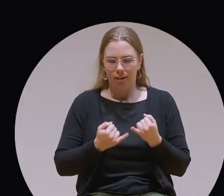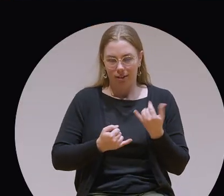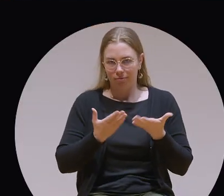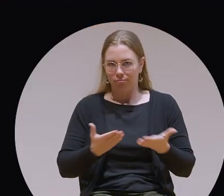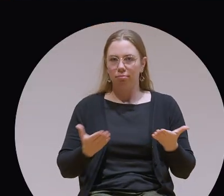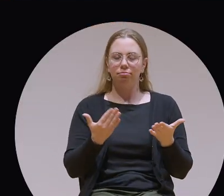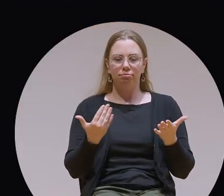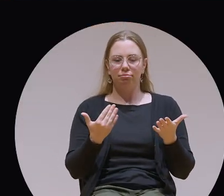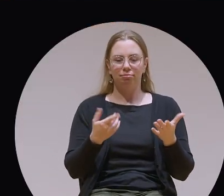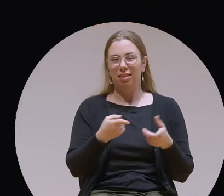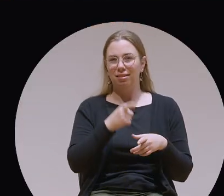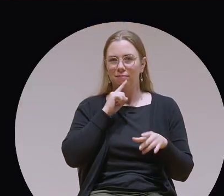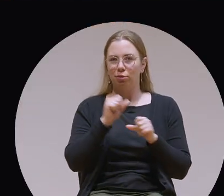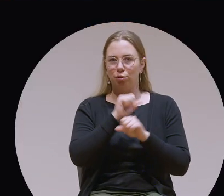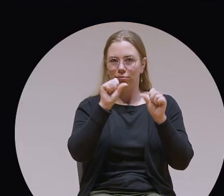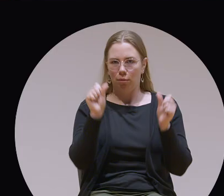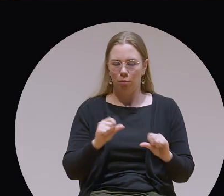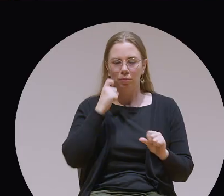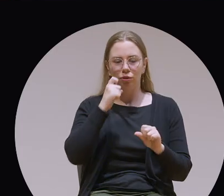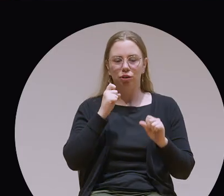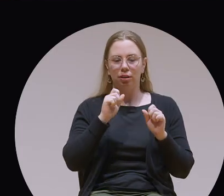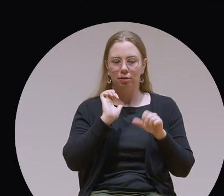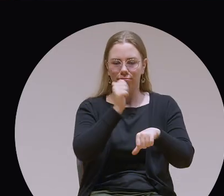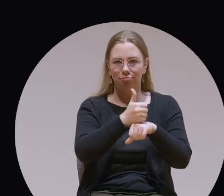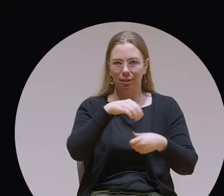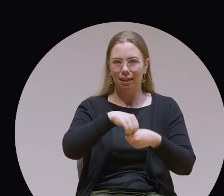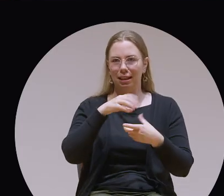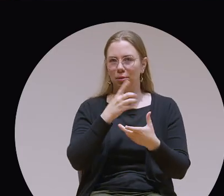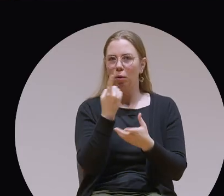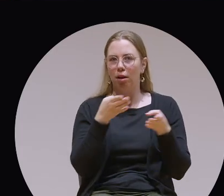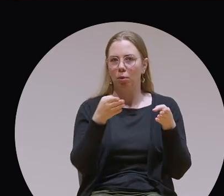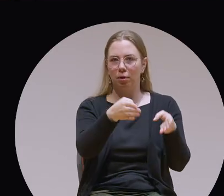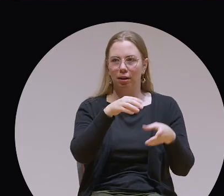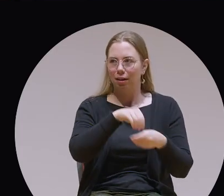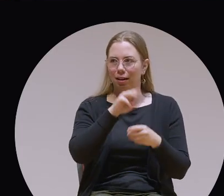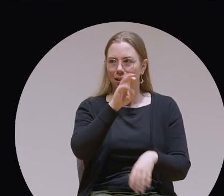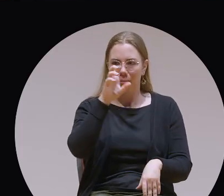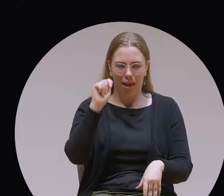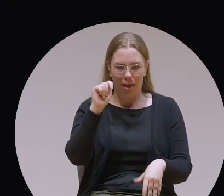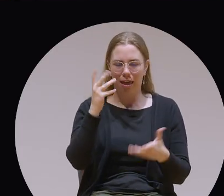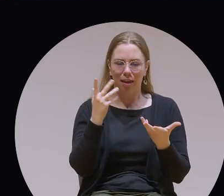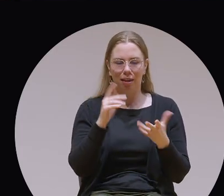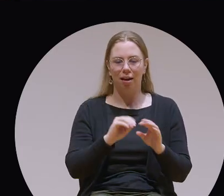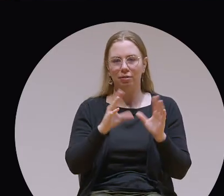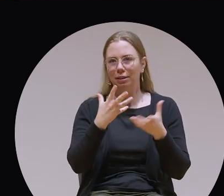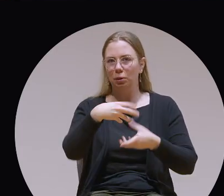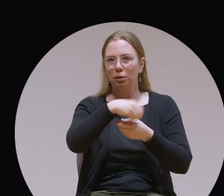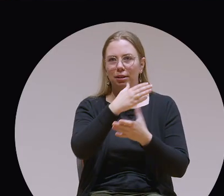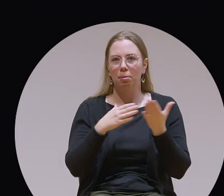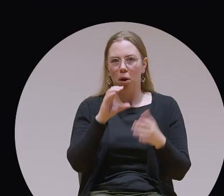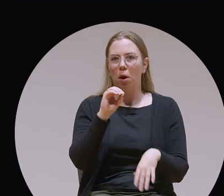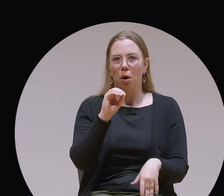put up in the Michael C. Rockefeller wing, which is the wing of the Met that contains our oceanic, ancient